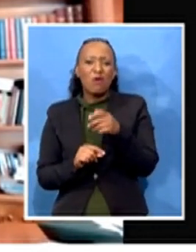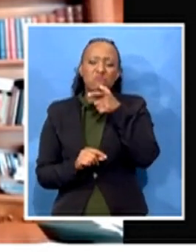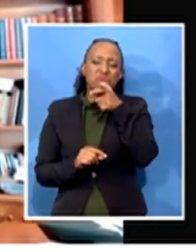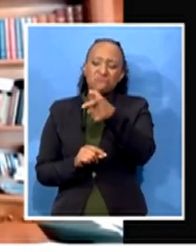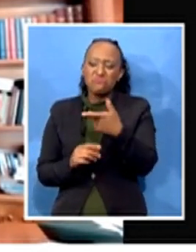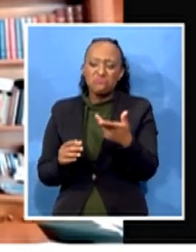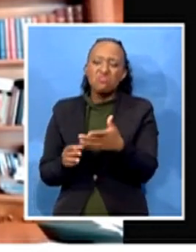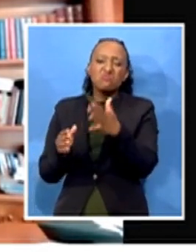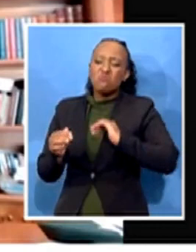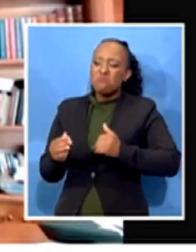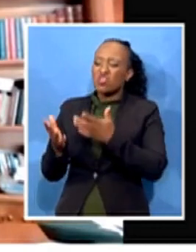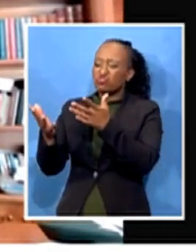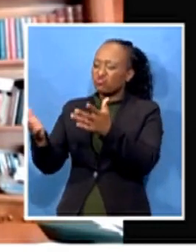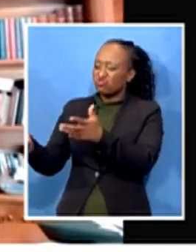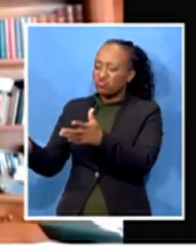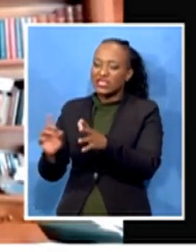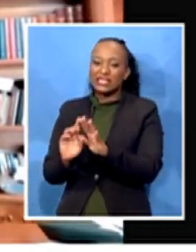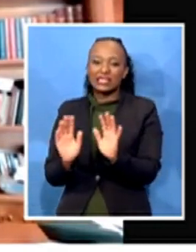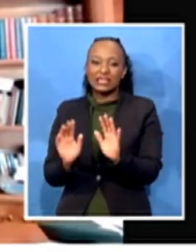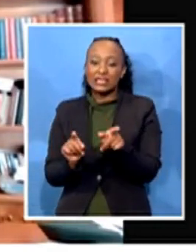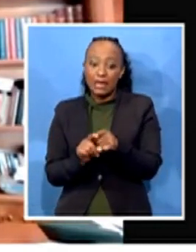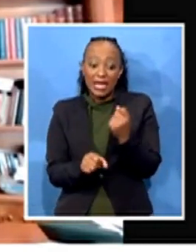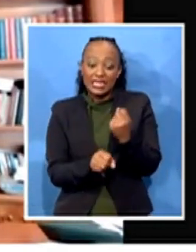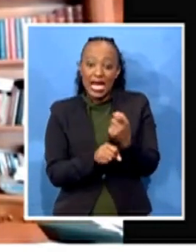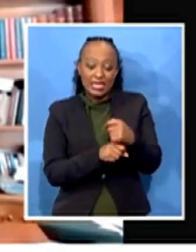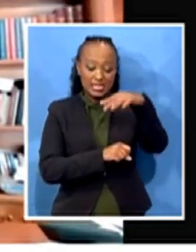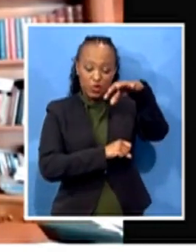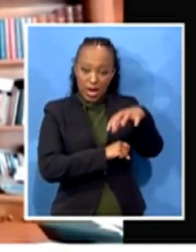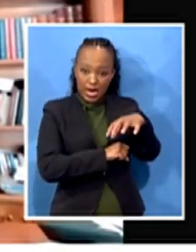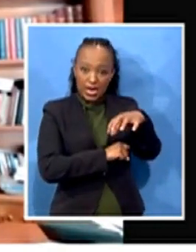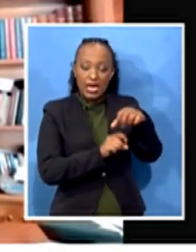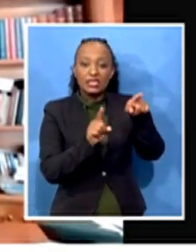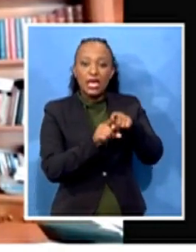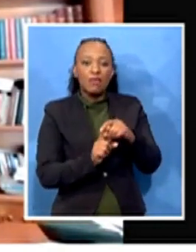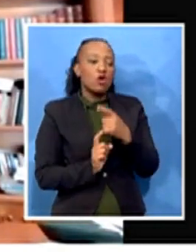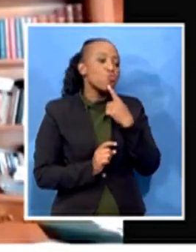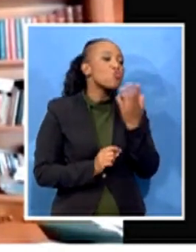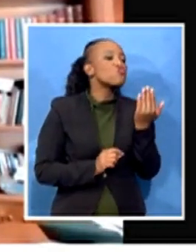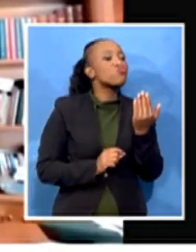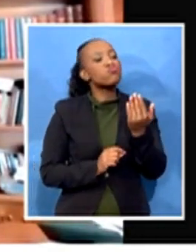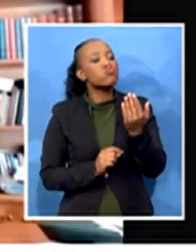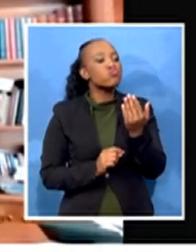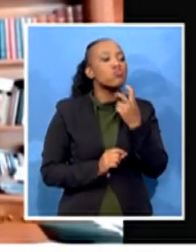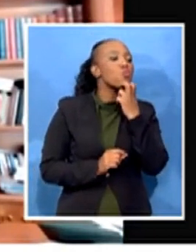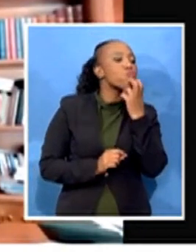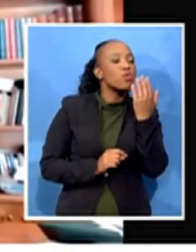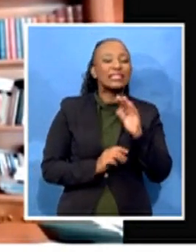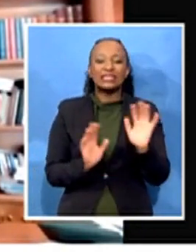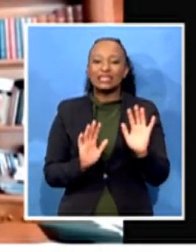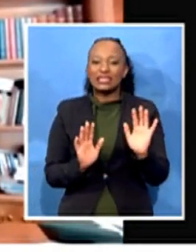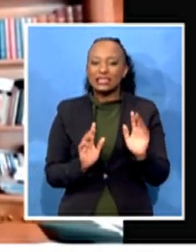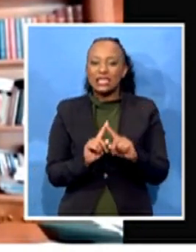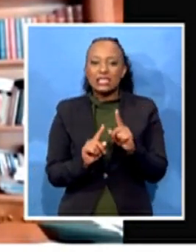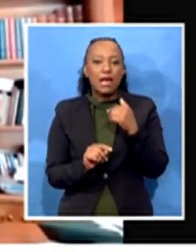taxi ranks, free of being whistled at and free of being called names.